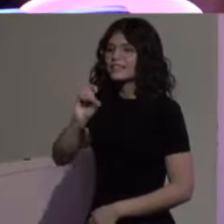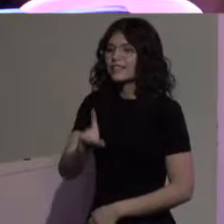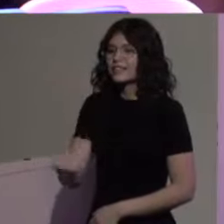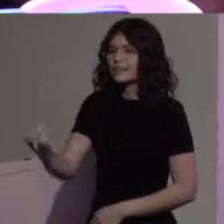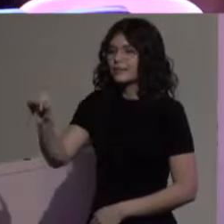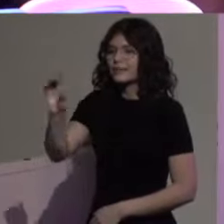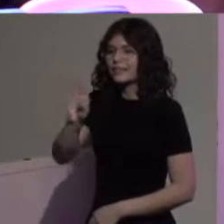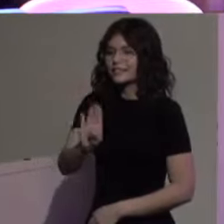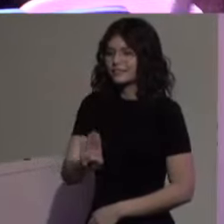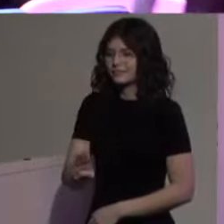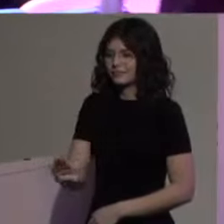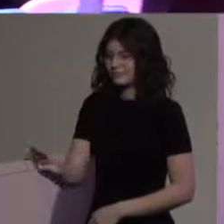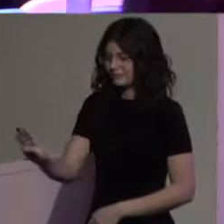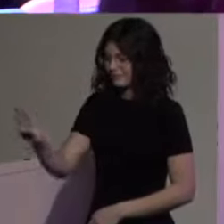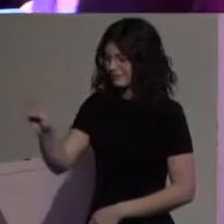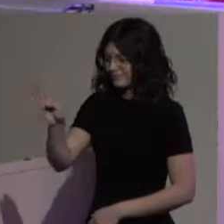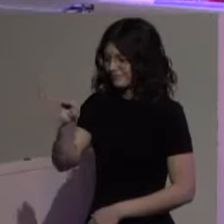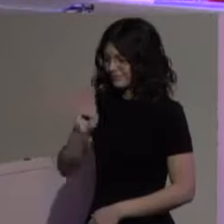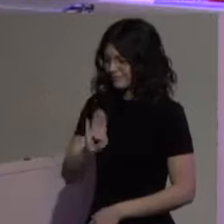CSDB,